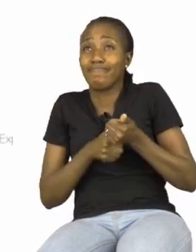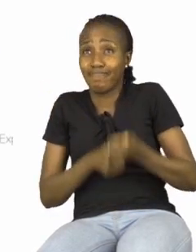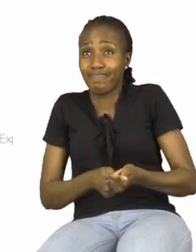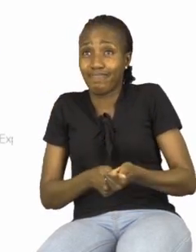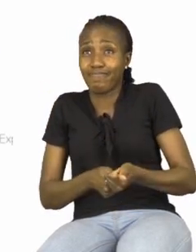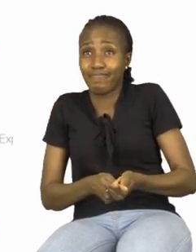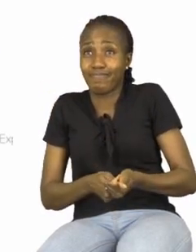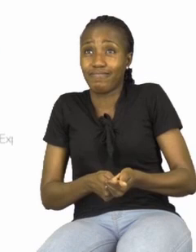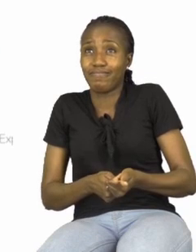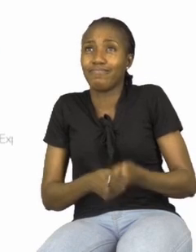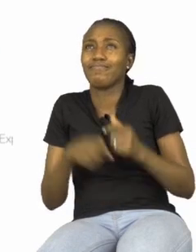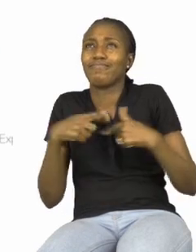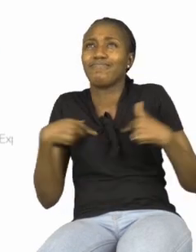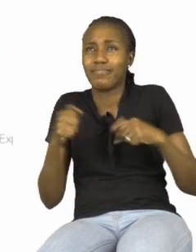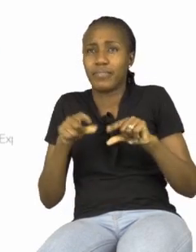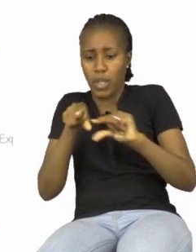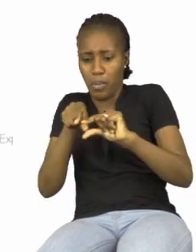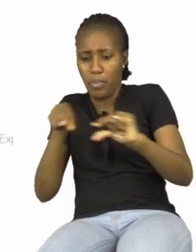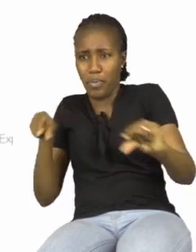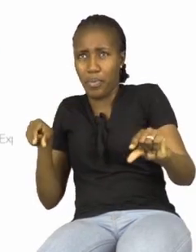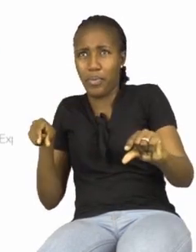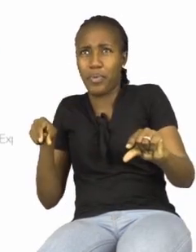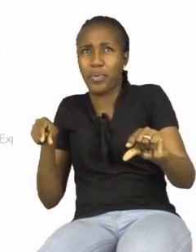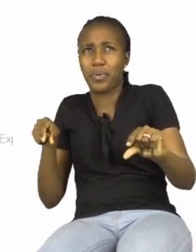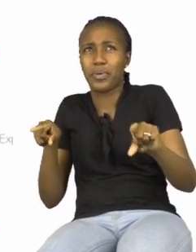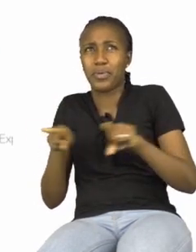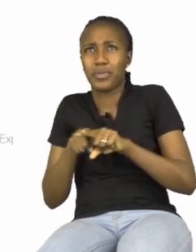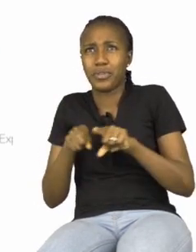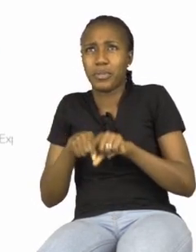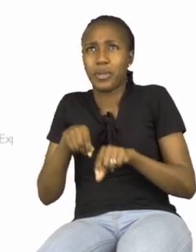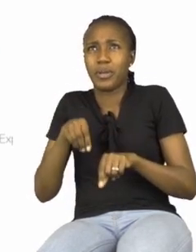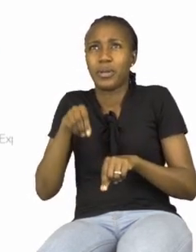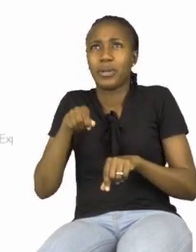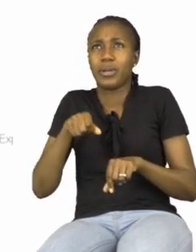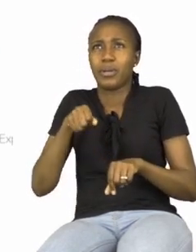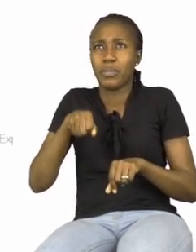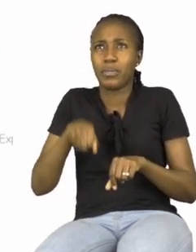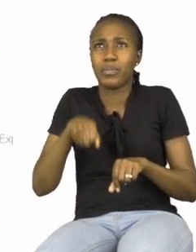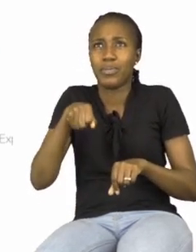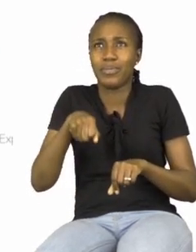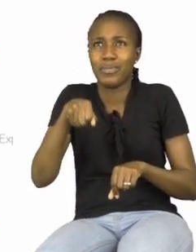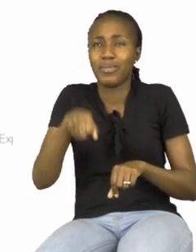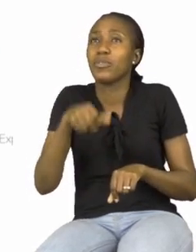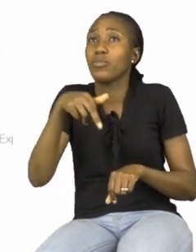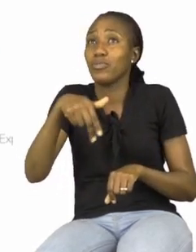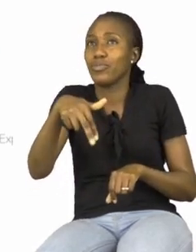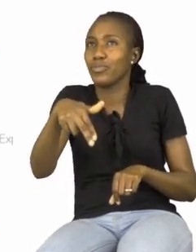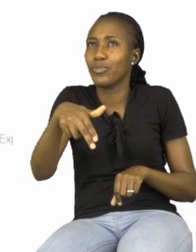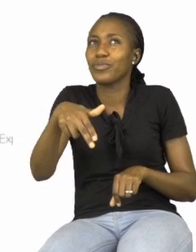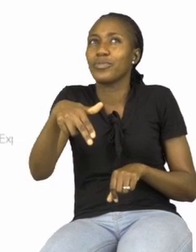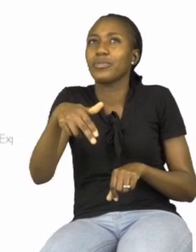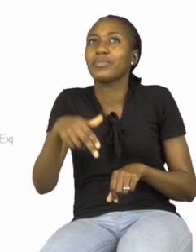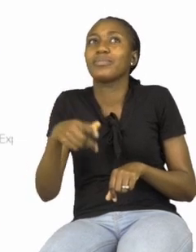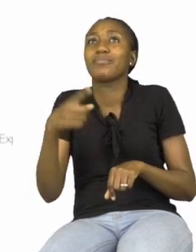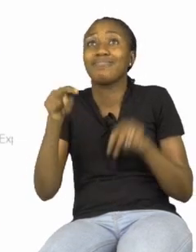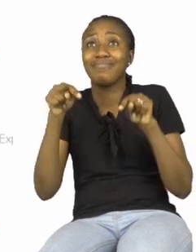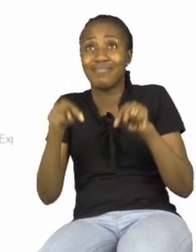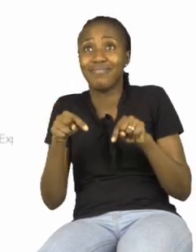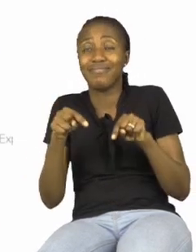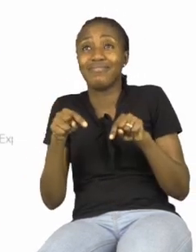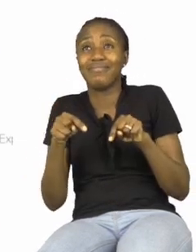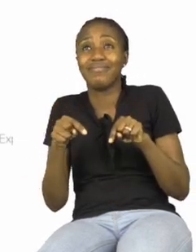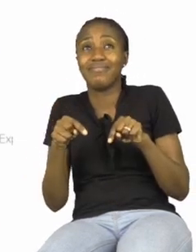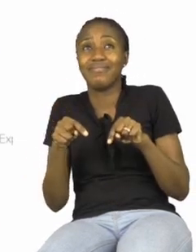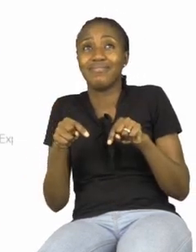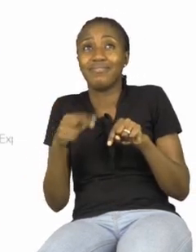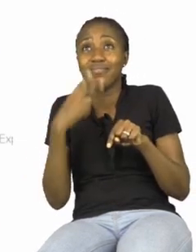hockey sticks that looked like a walking stick with a long, these days, if I look at the